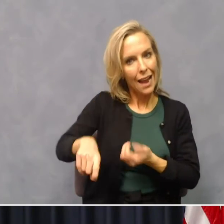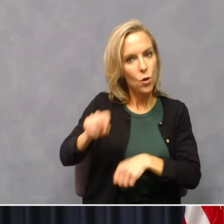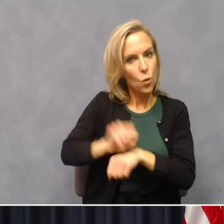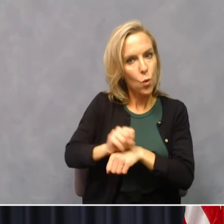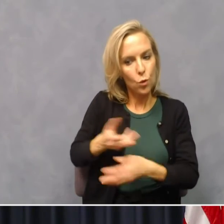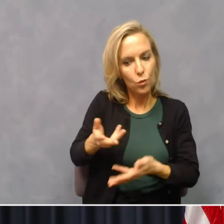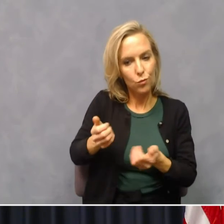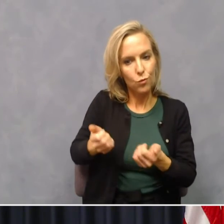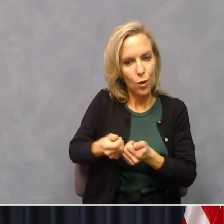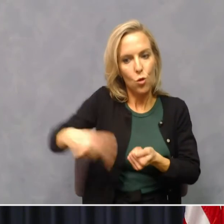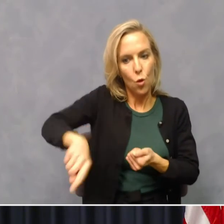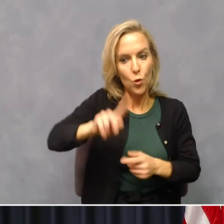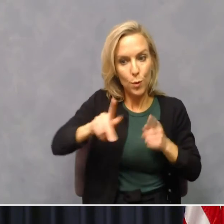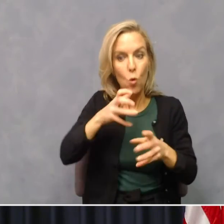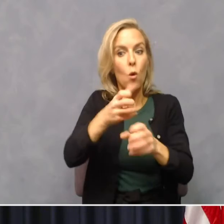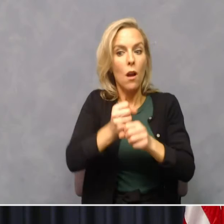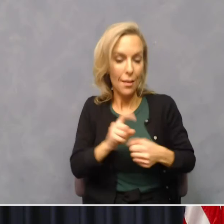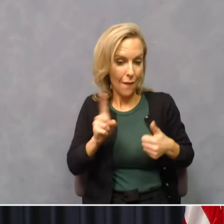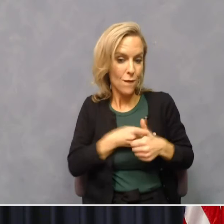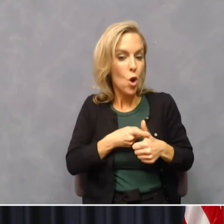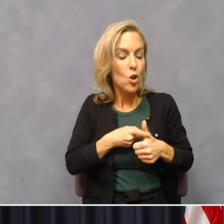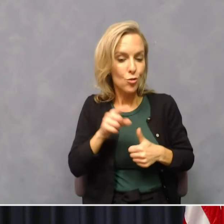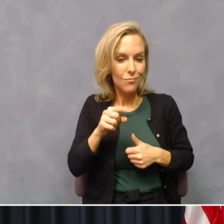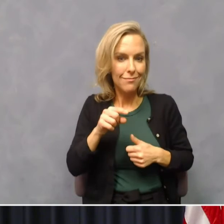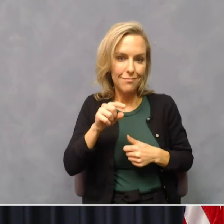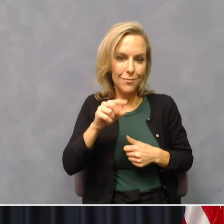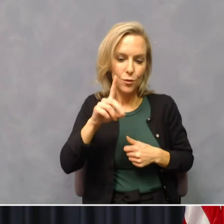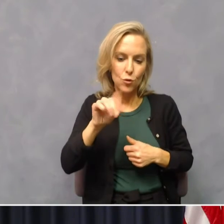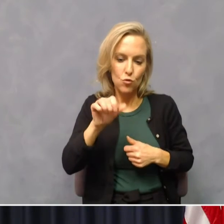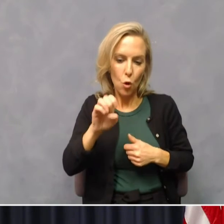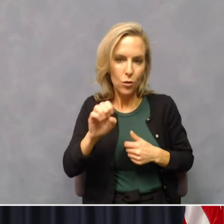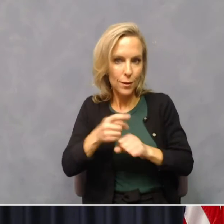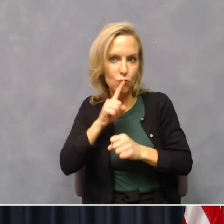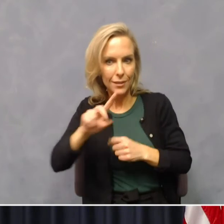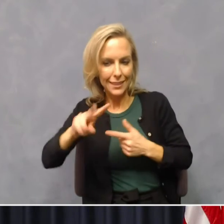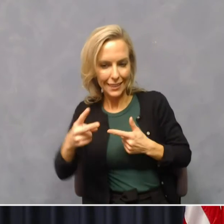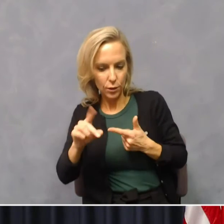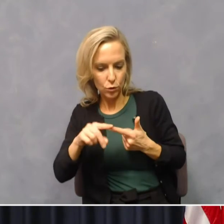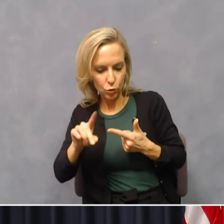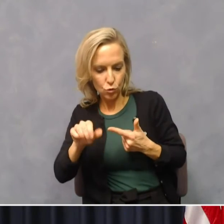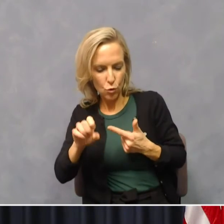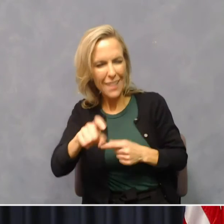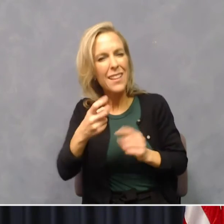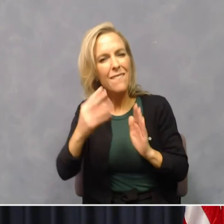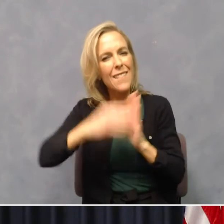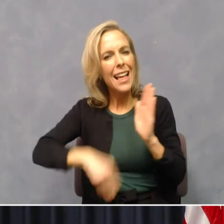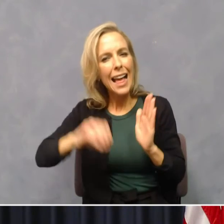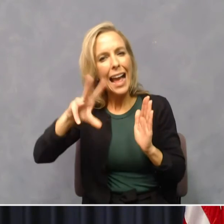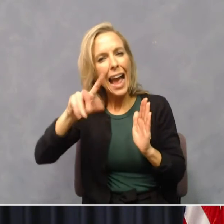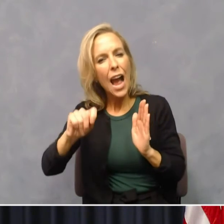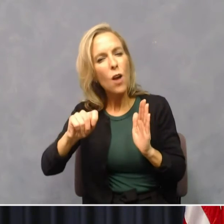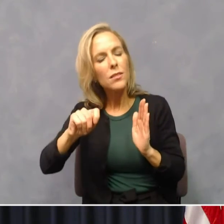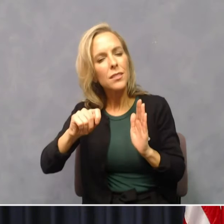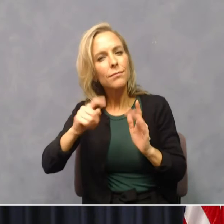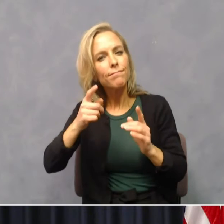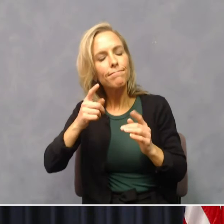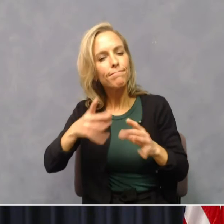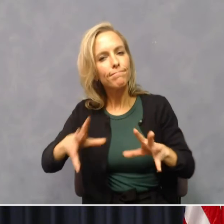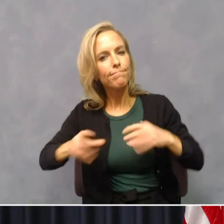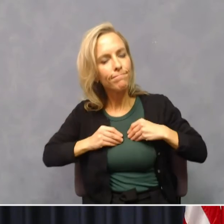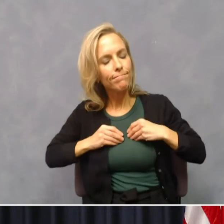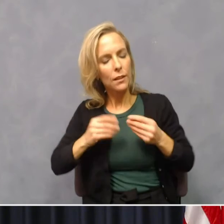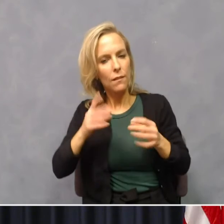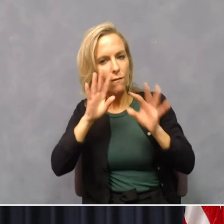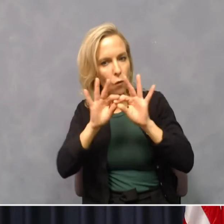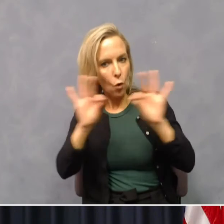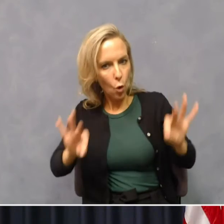to ensure they come in a second time. Now, you got to fill out a consent form and you get a card on the vaccine